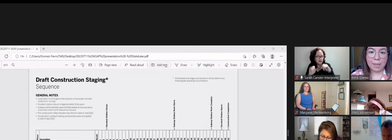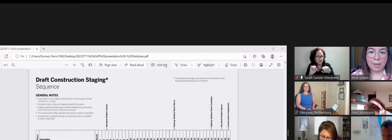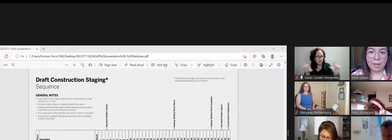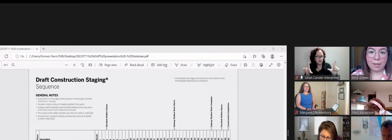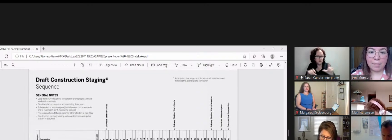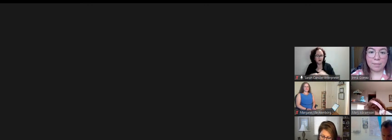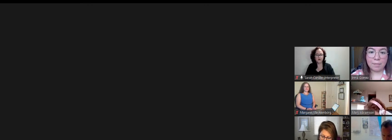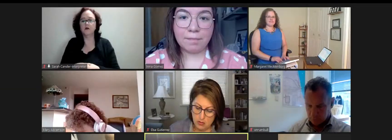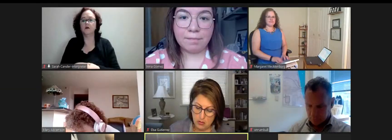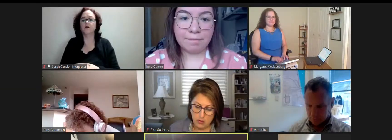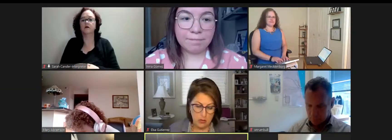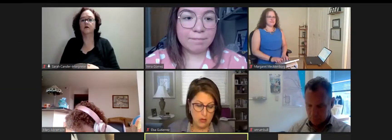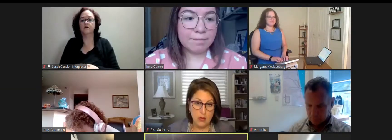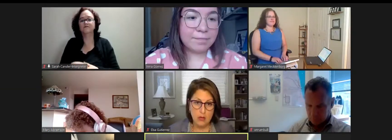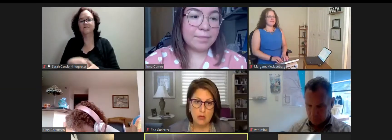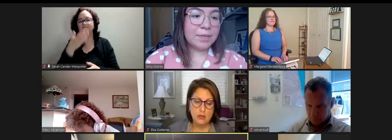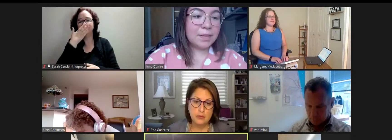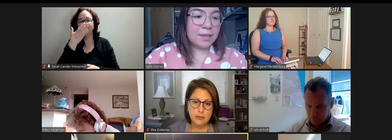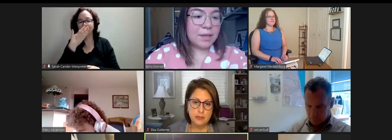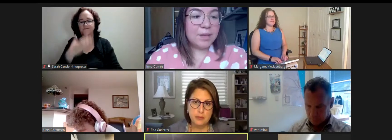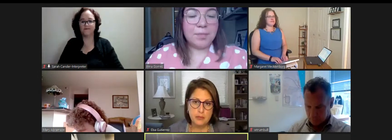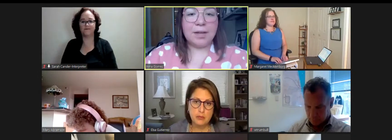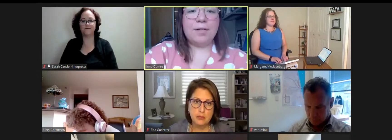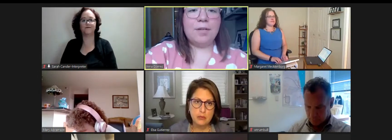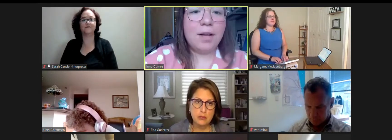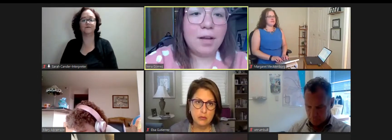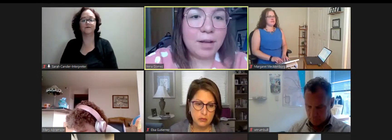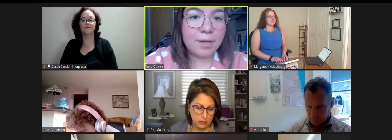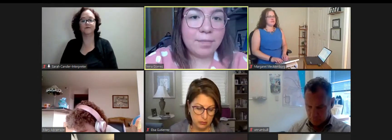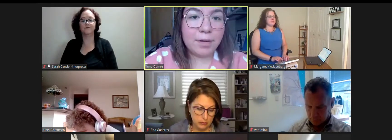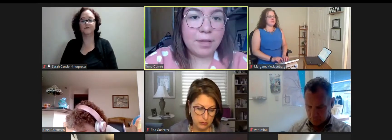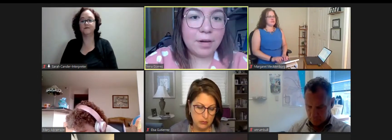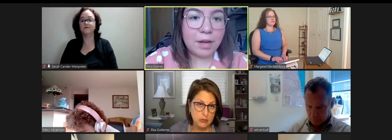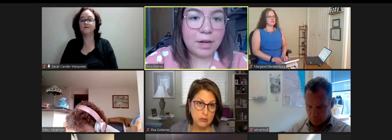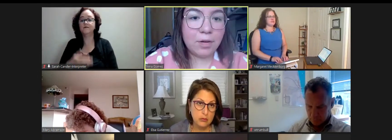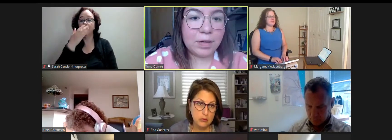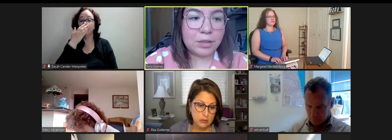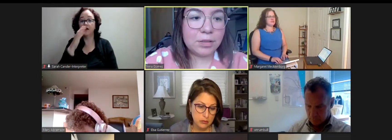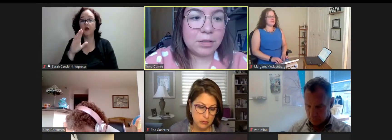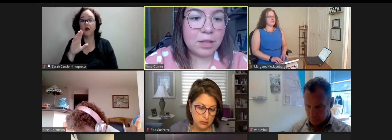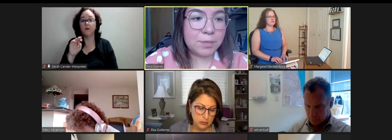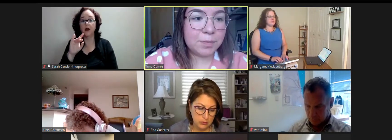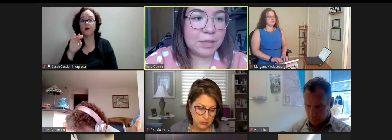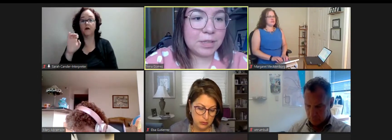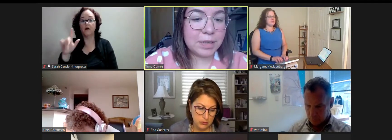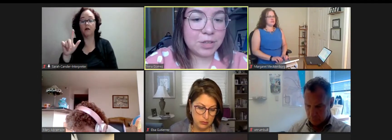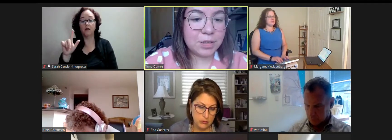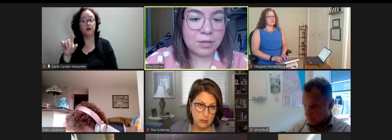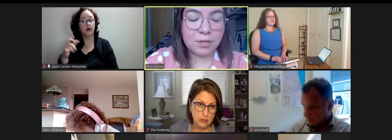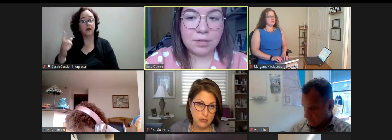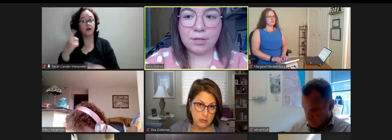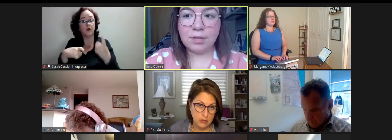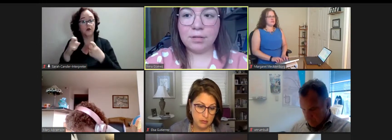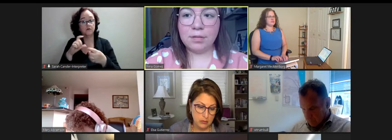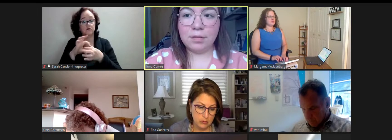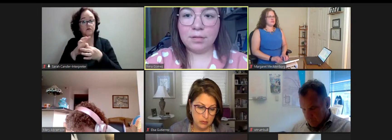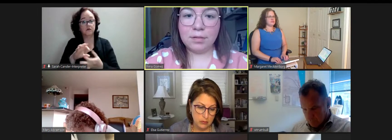Okay, thank you. Thank you, Michael. Are there any questions on this